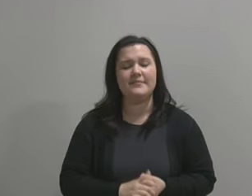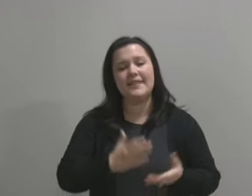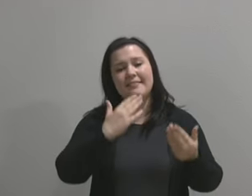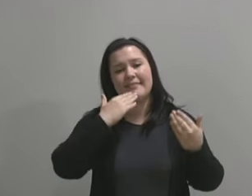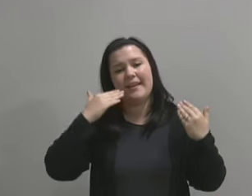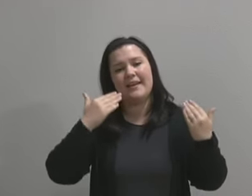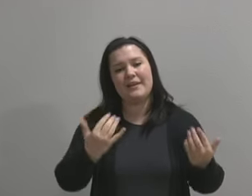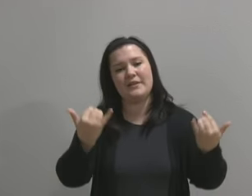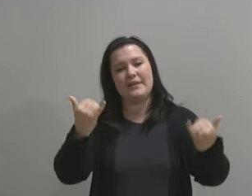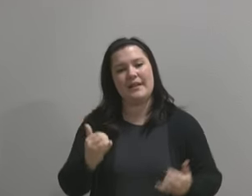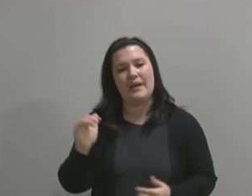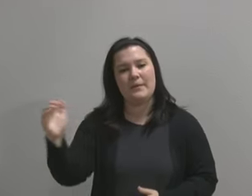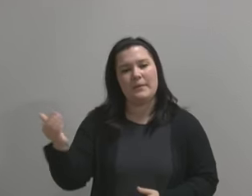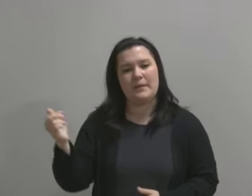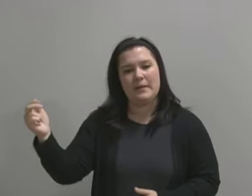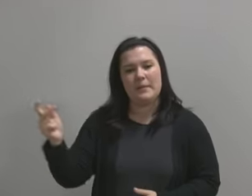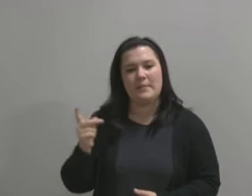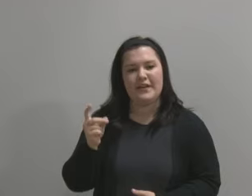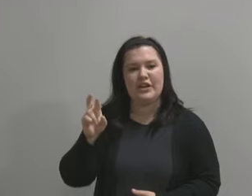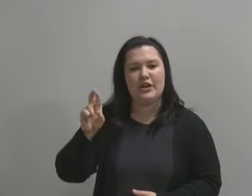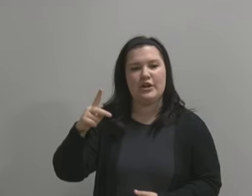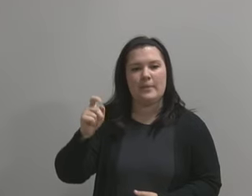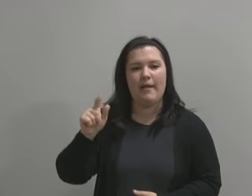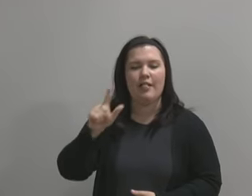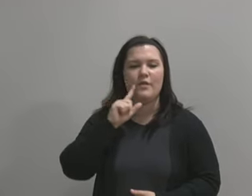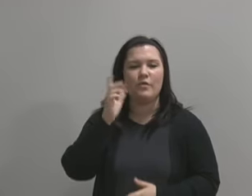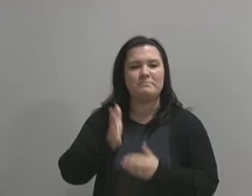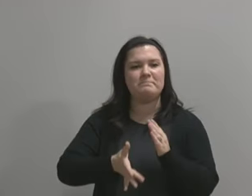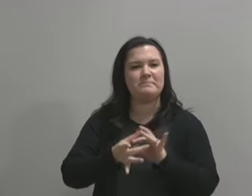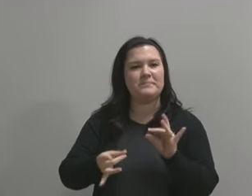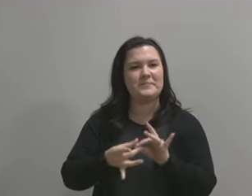Thank you, and now I welcome back Dr. Powell for closing remarks.